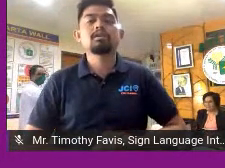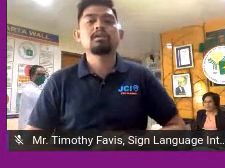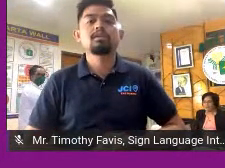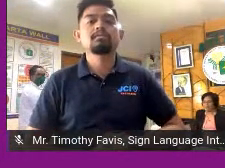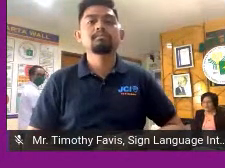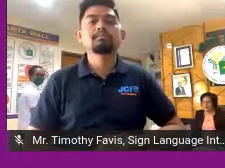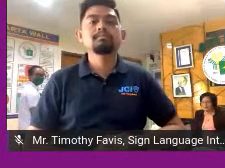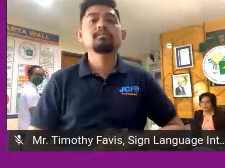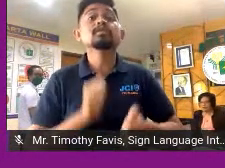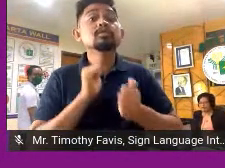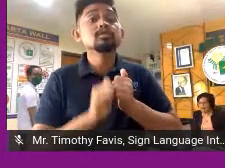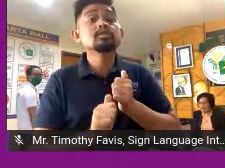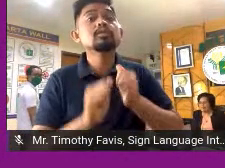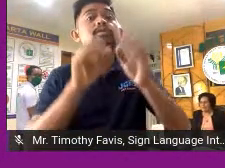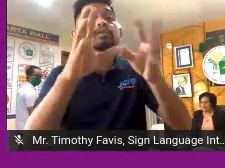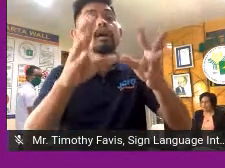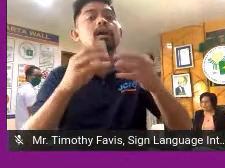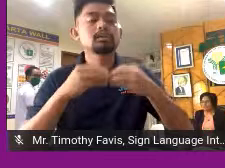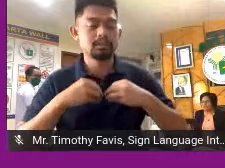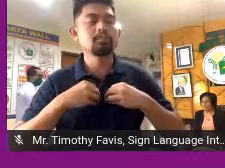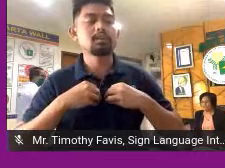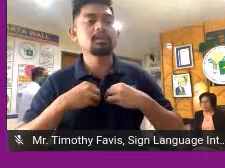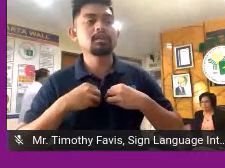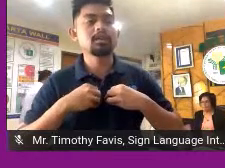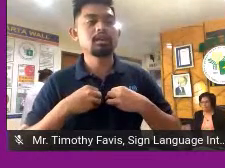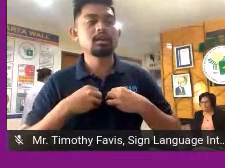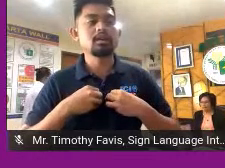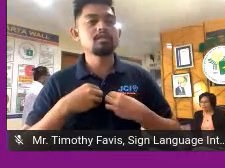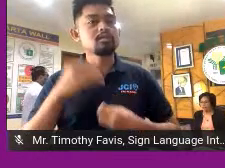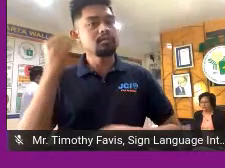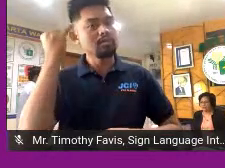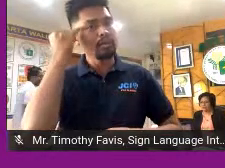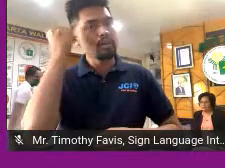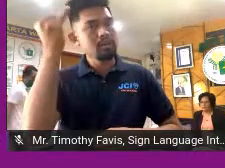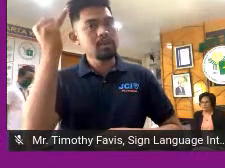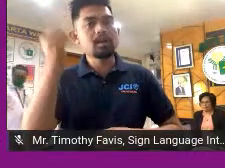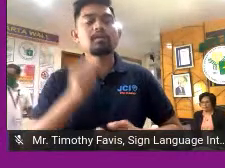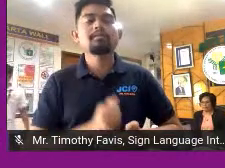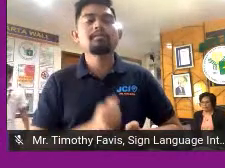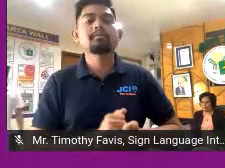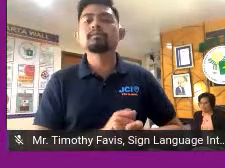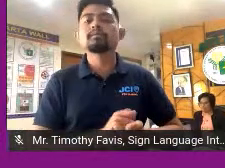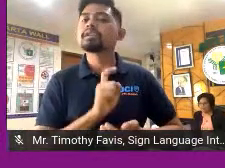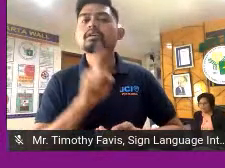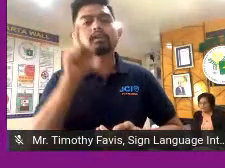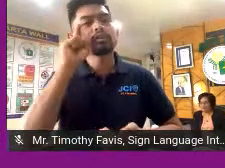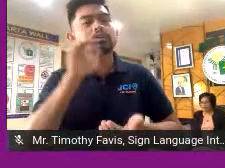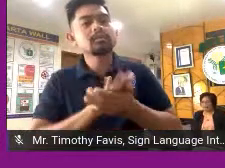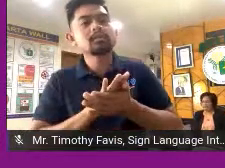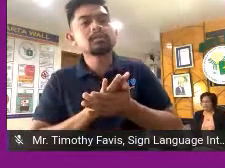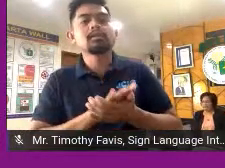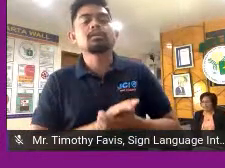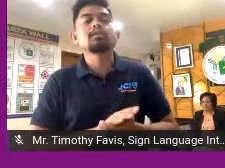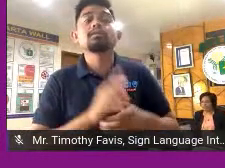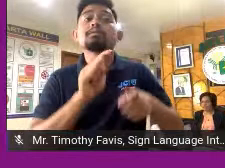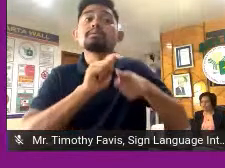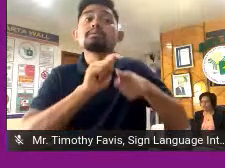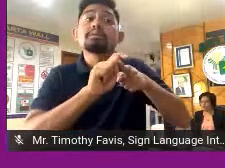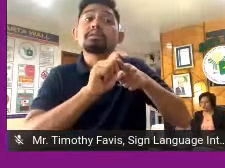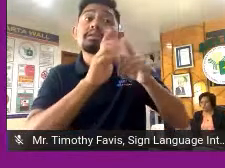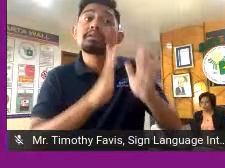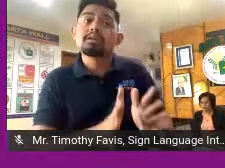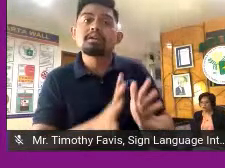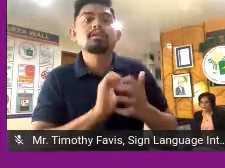hindi nila. They accept the fact that the rope limits them. When with this imprinted belief in place, their handlers are